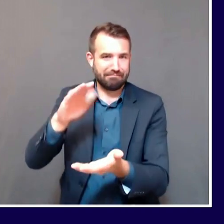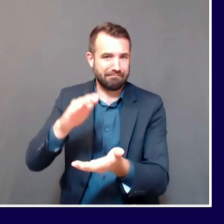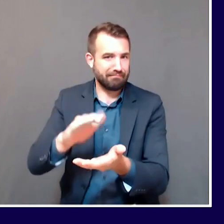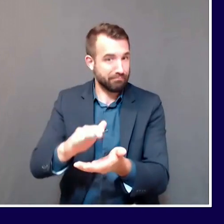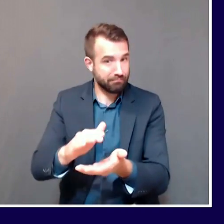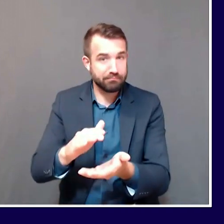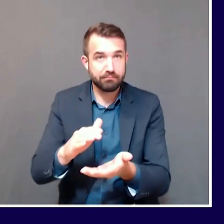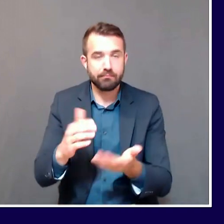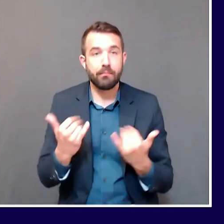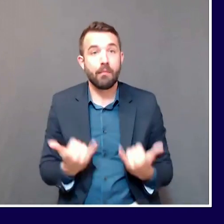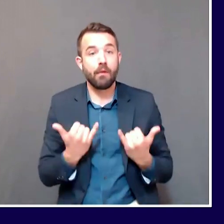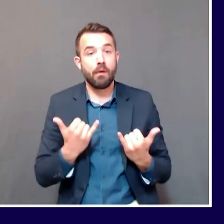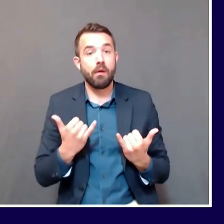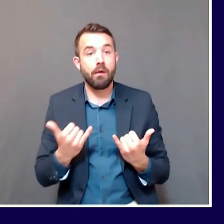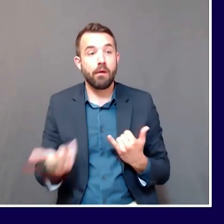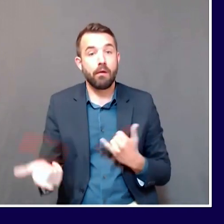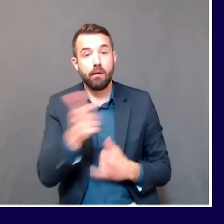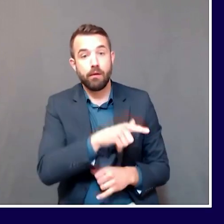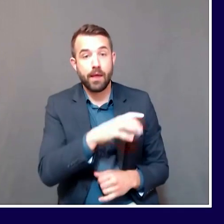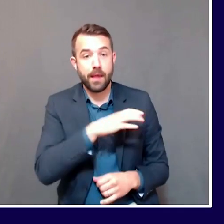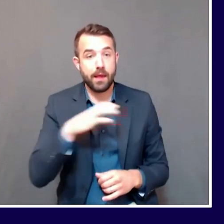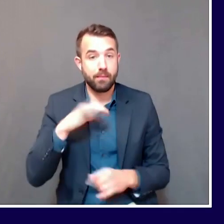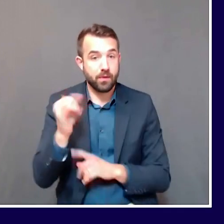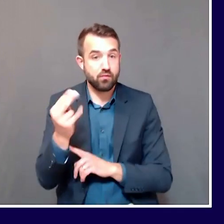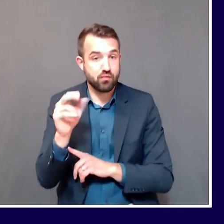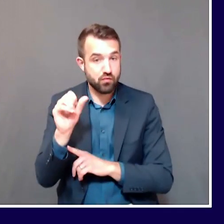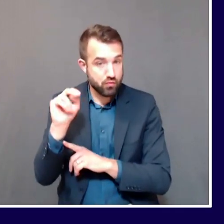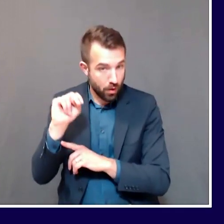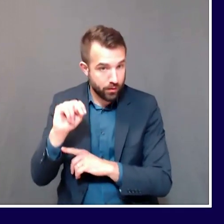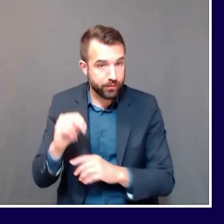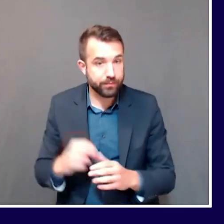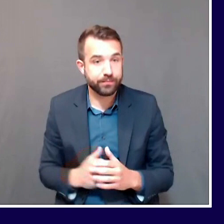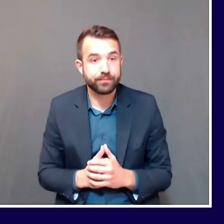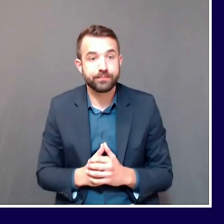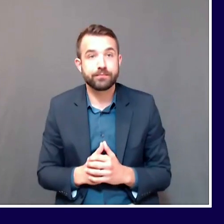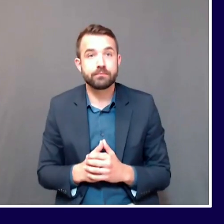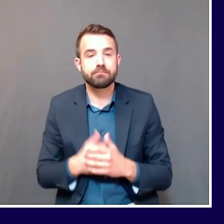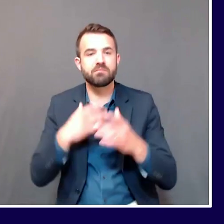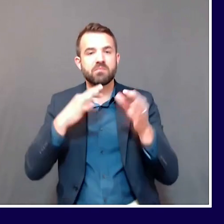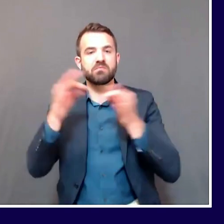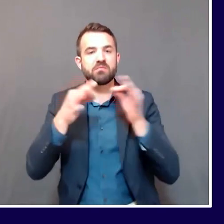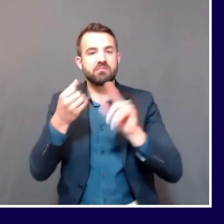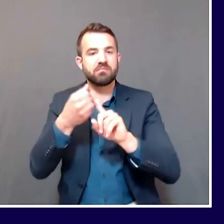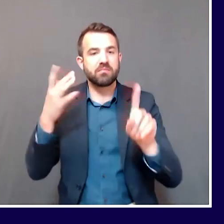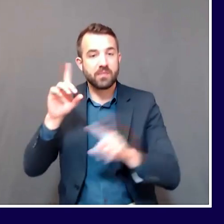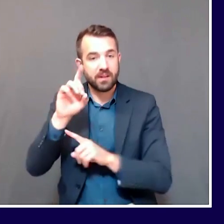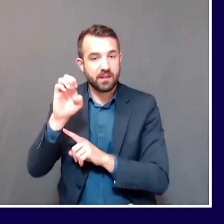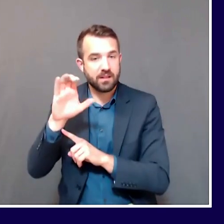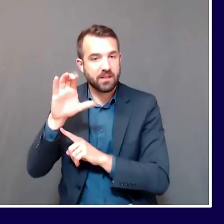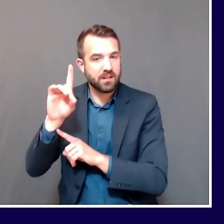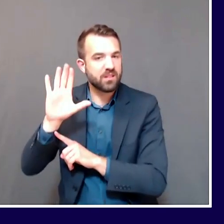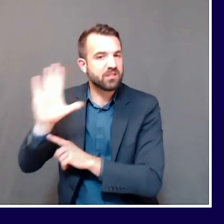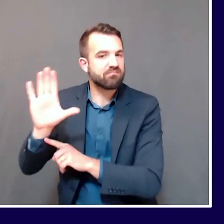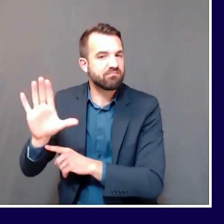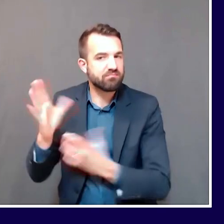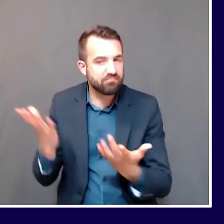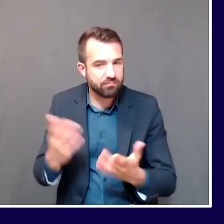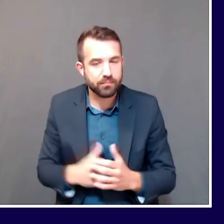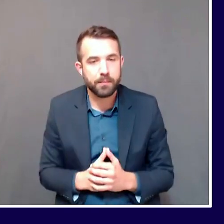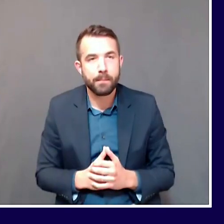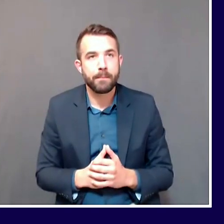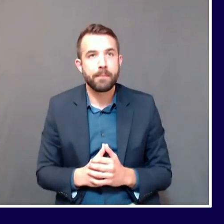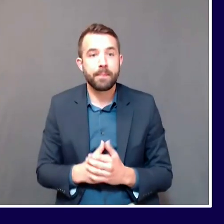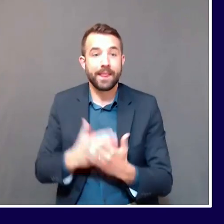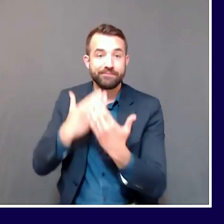things over to Commissioner Johnson for an update on the reopening and economic development front. Thank you, Dr. Shah. Good